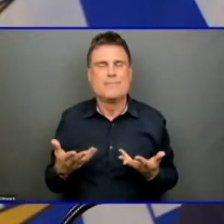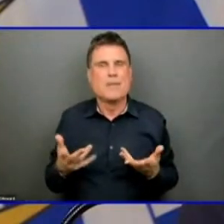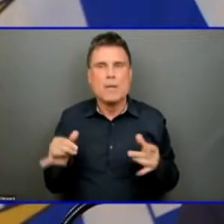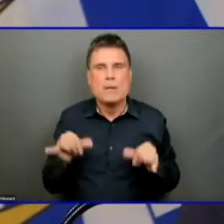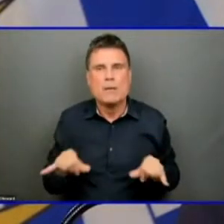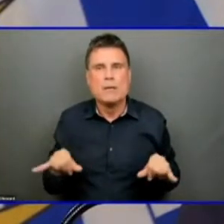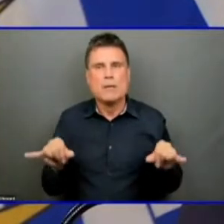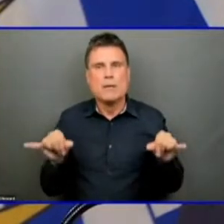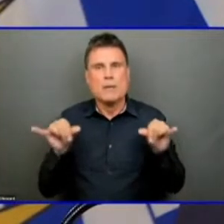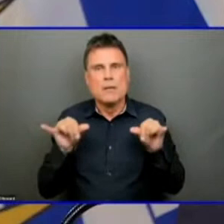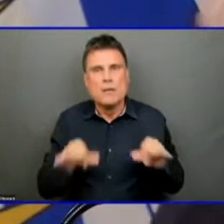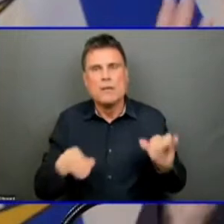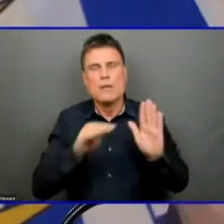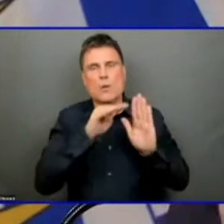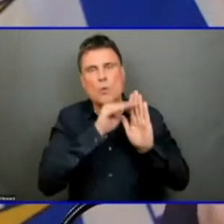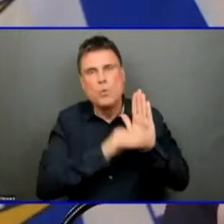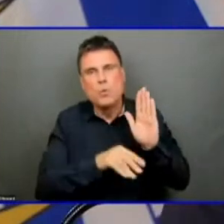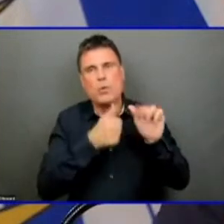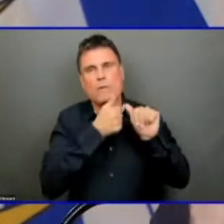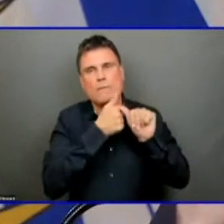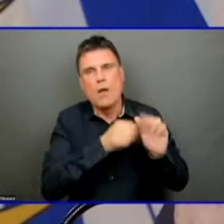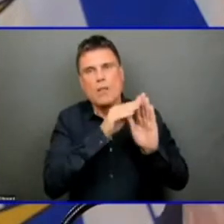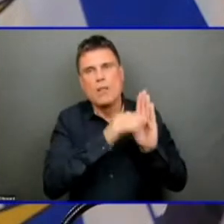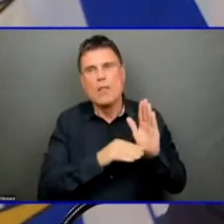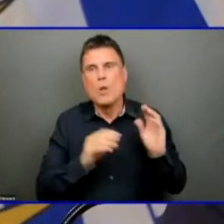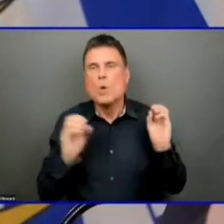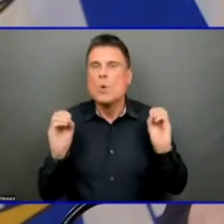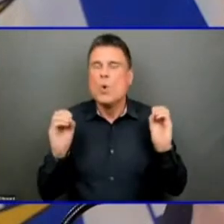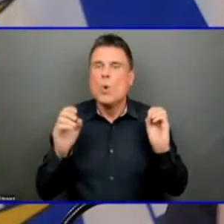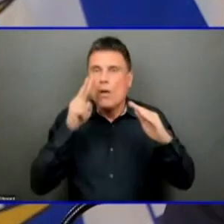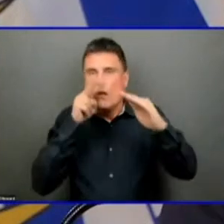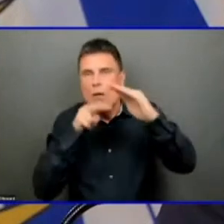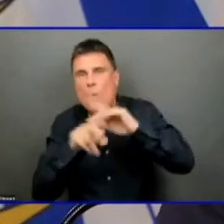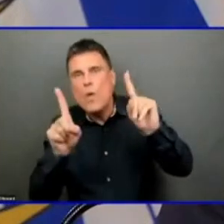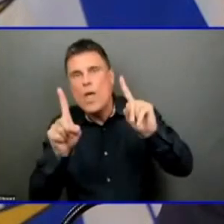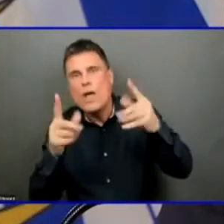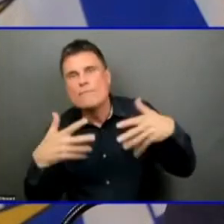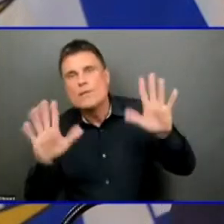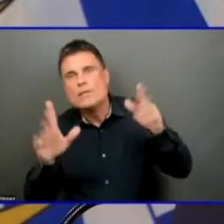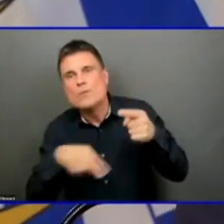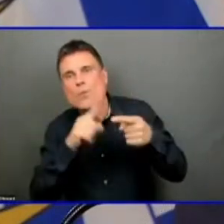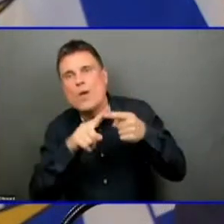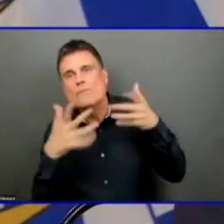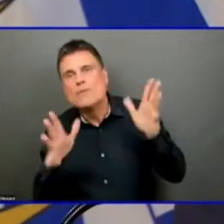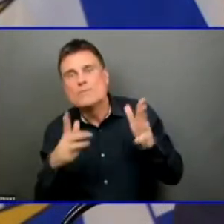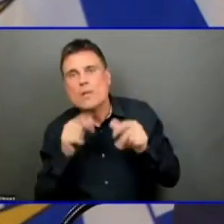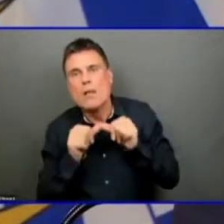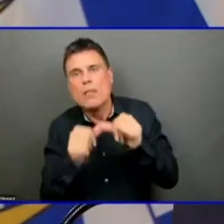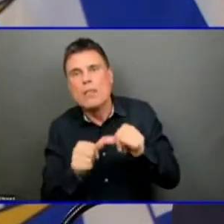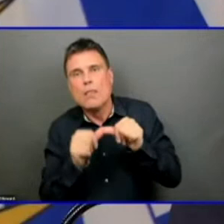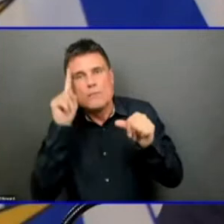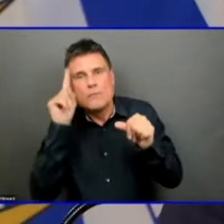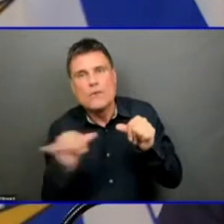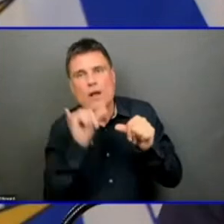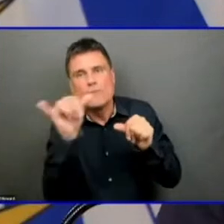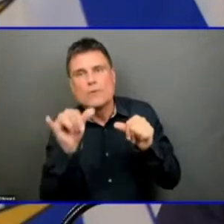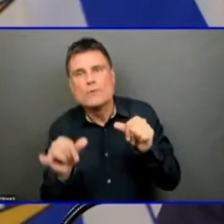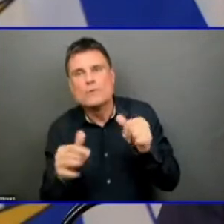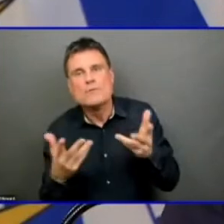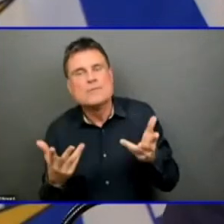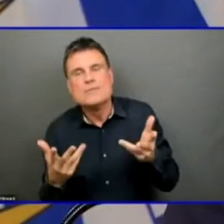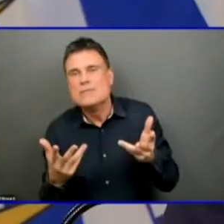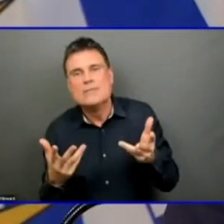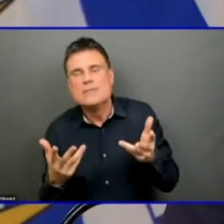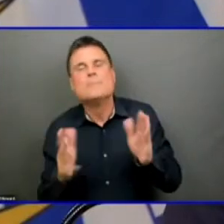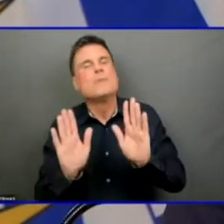to. We have this sense of denial or acceptance of things, but it is a wake-up call to us in